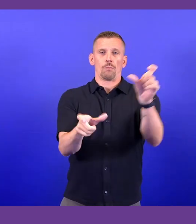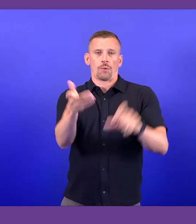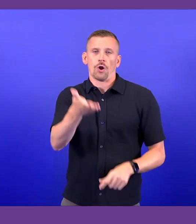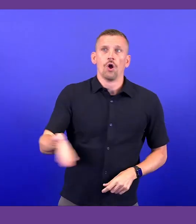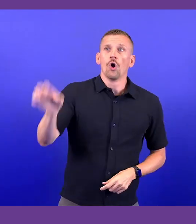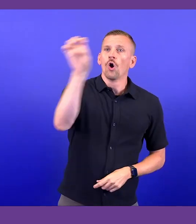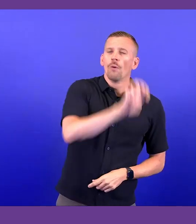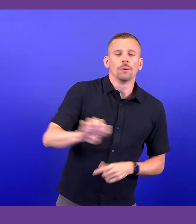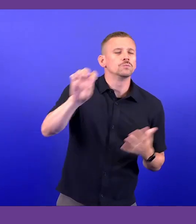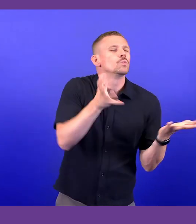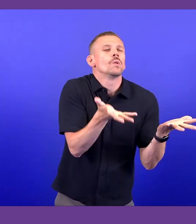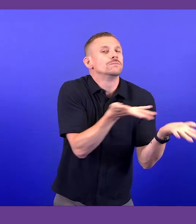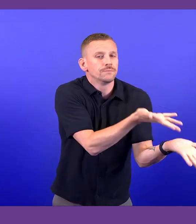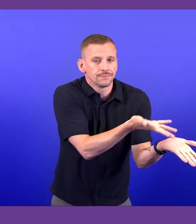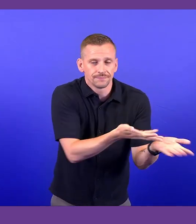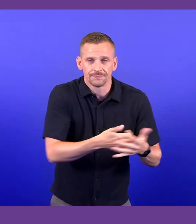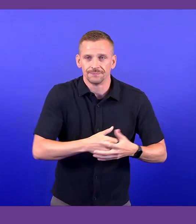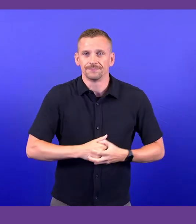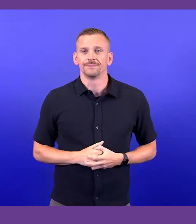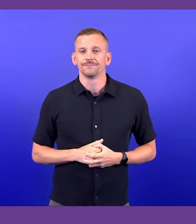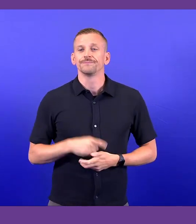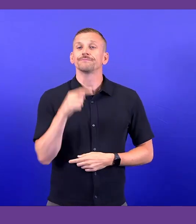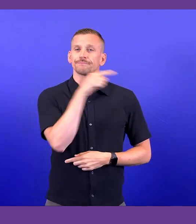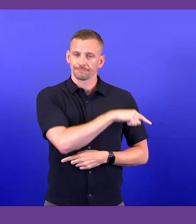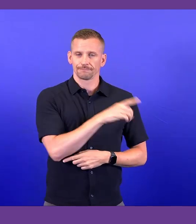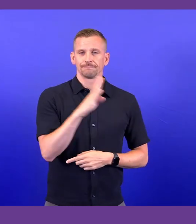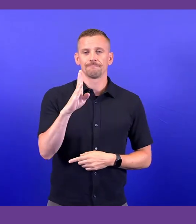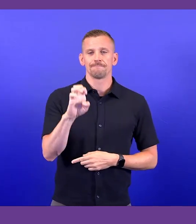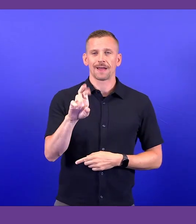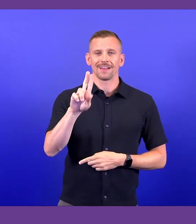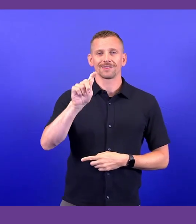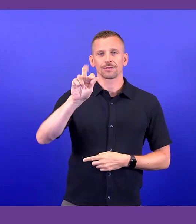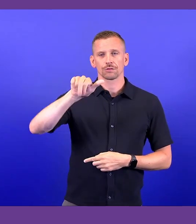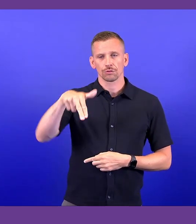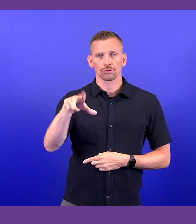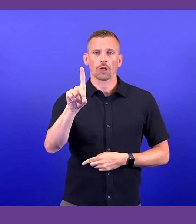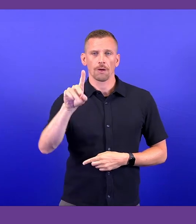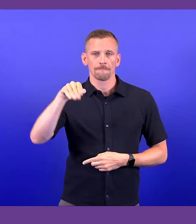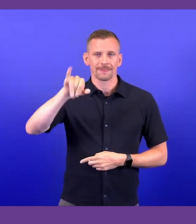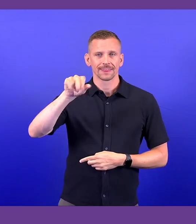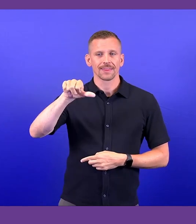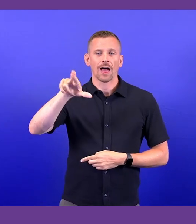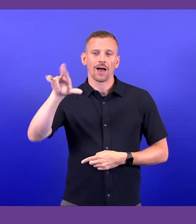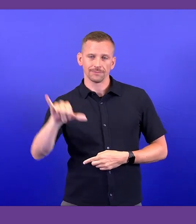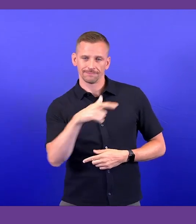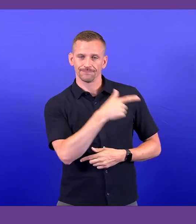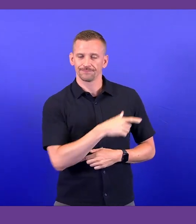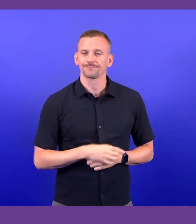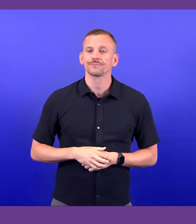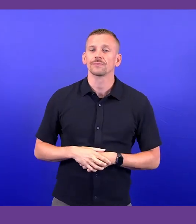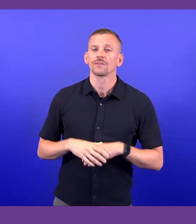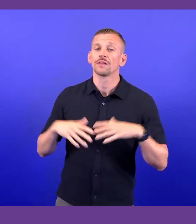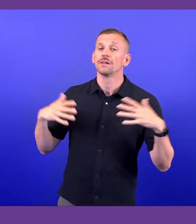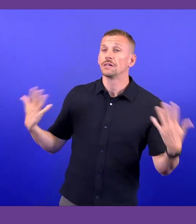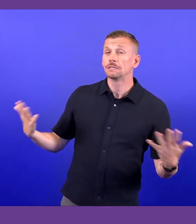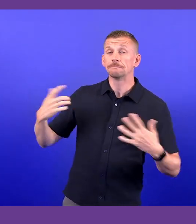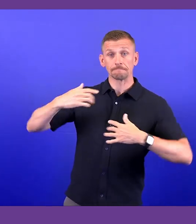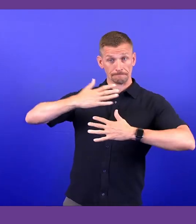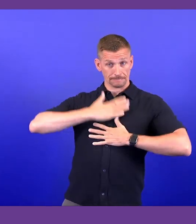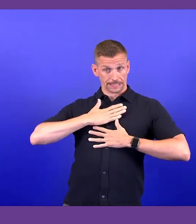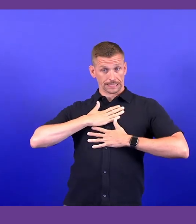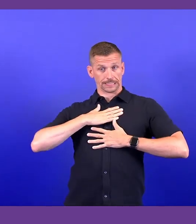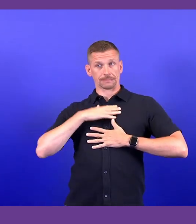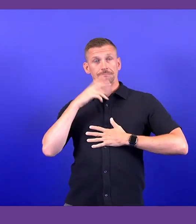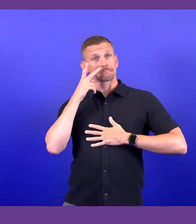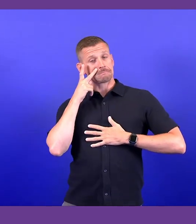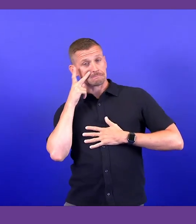you take that one first? Thank you, Anne. From our side, I mean, if we look